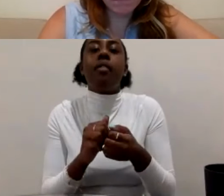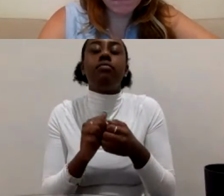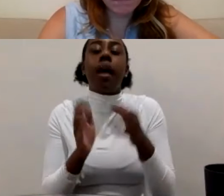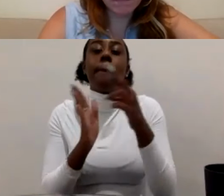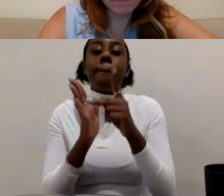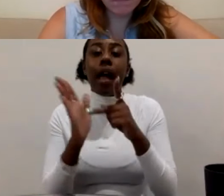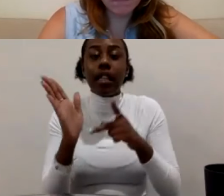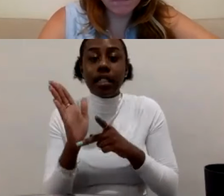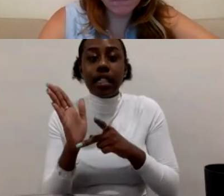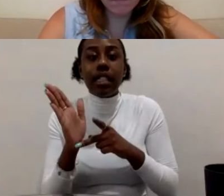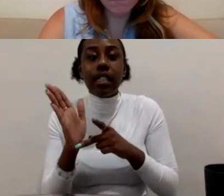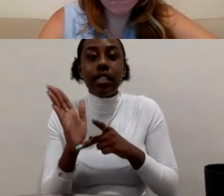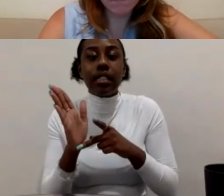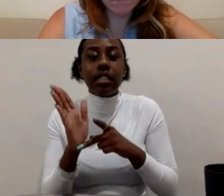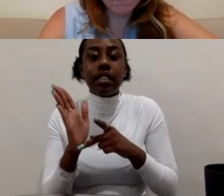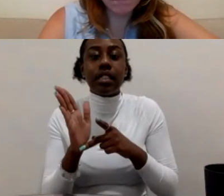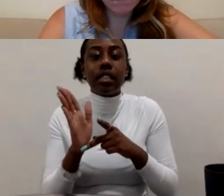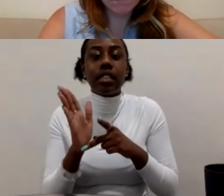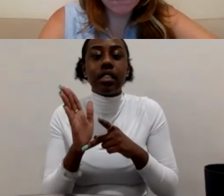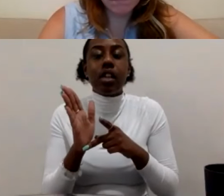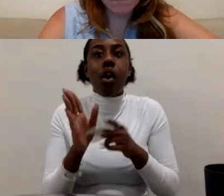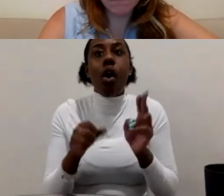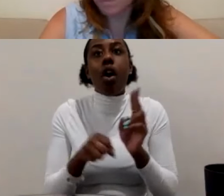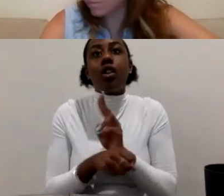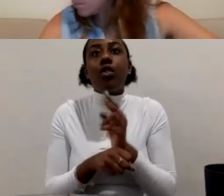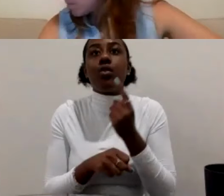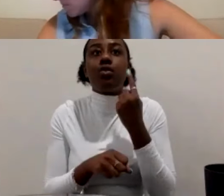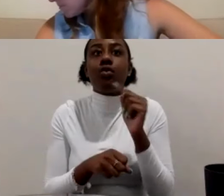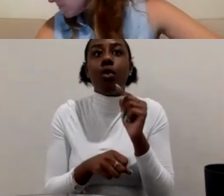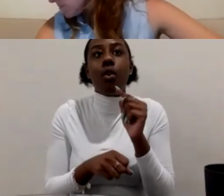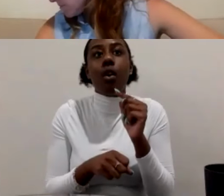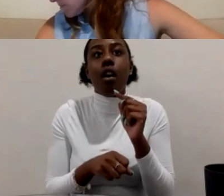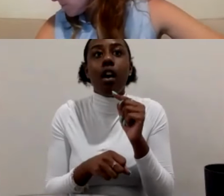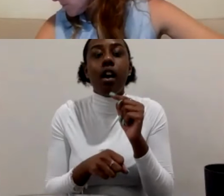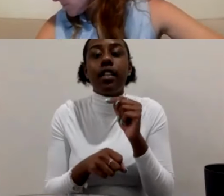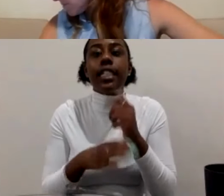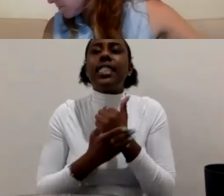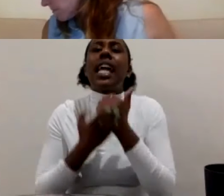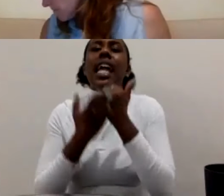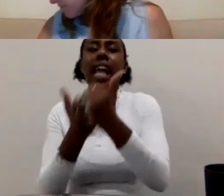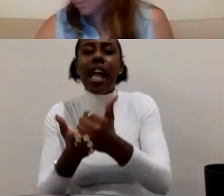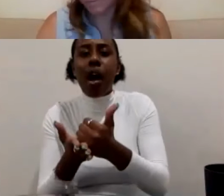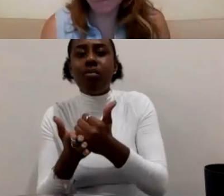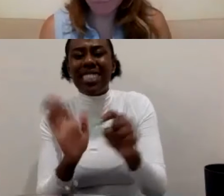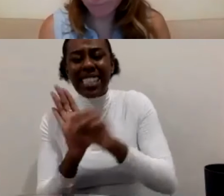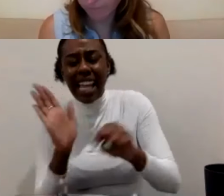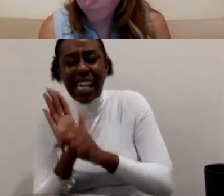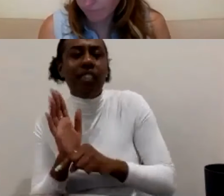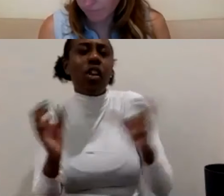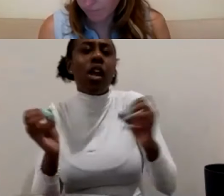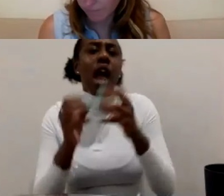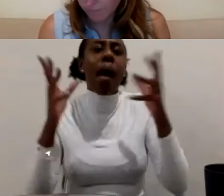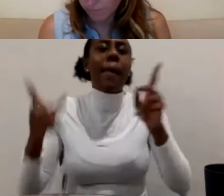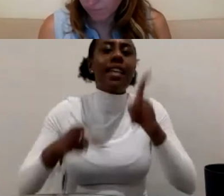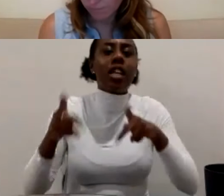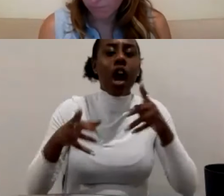further or institutionalize, but like further and advance mass incarceration and the privatization of prison